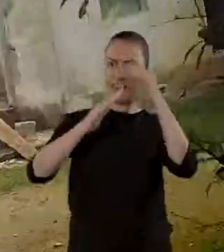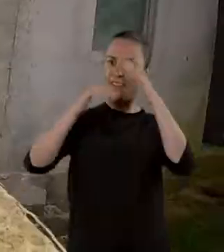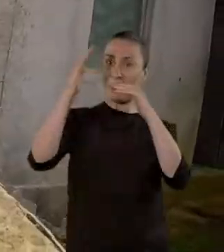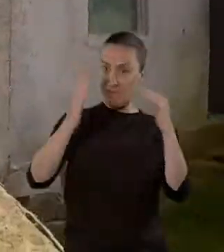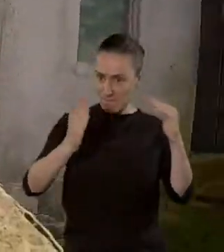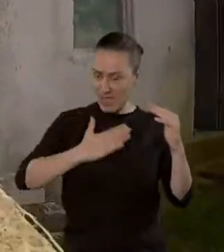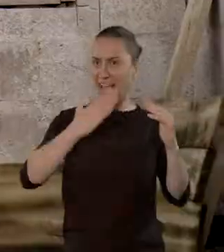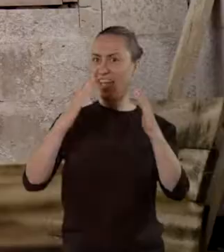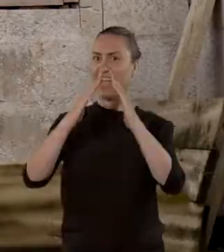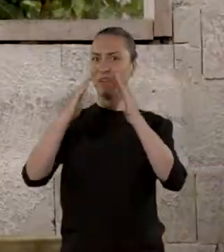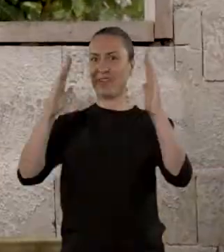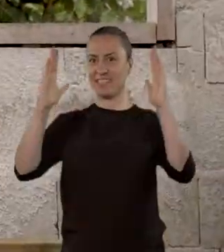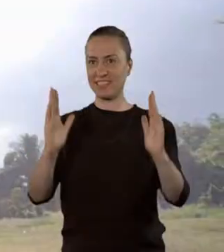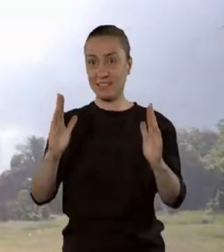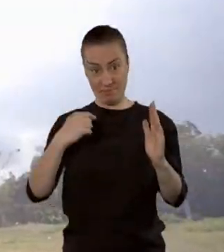one